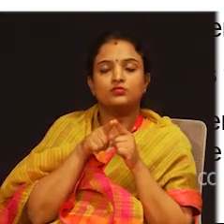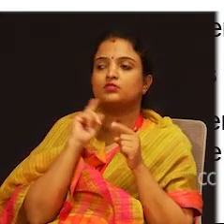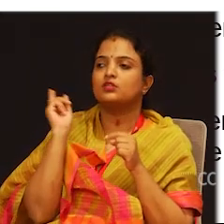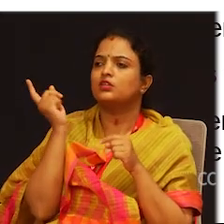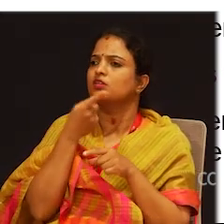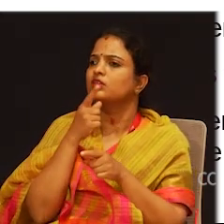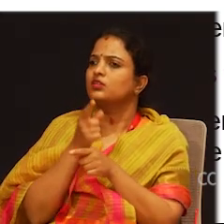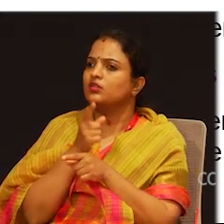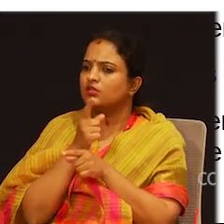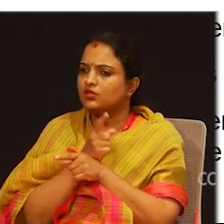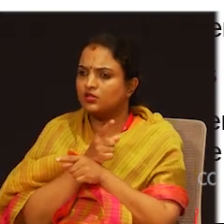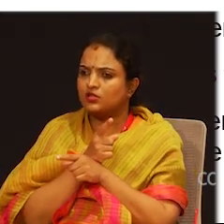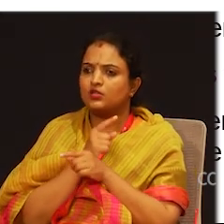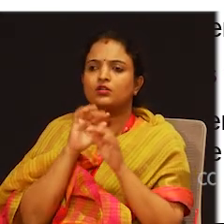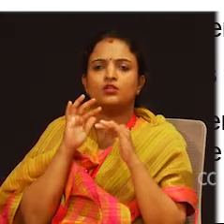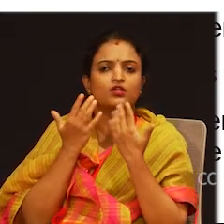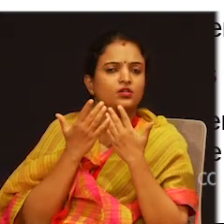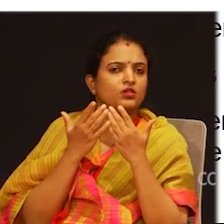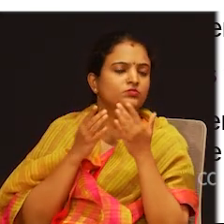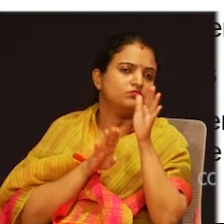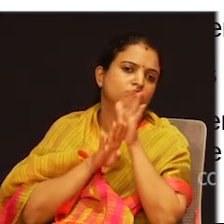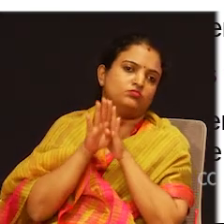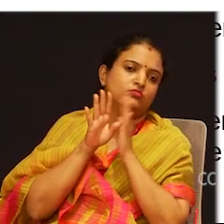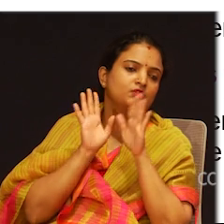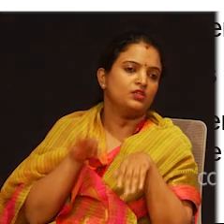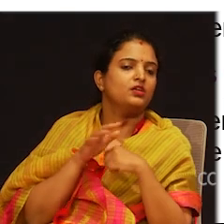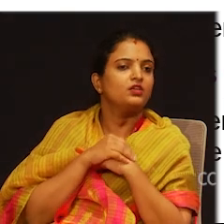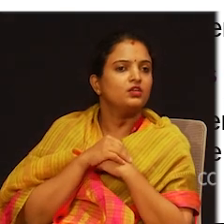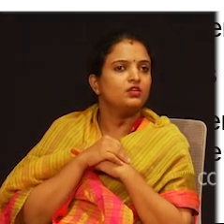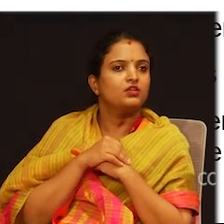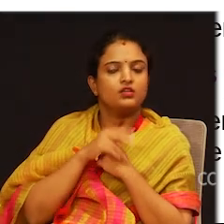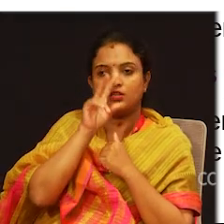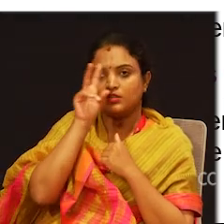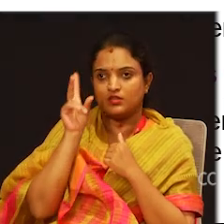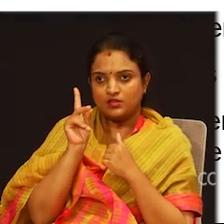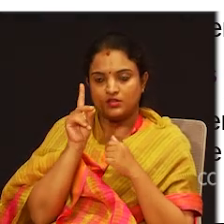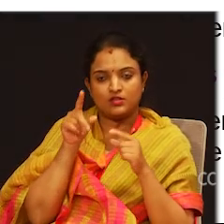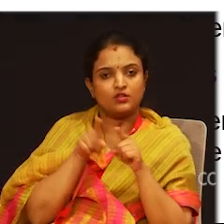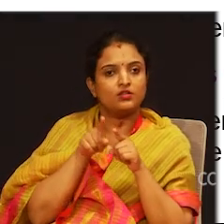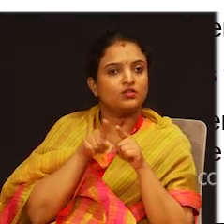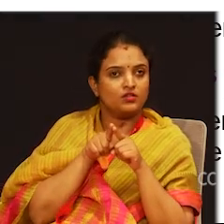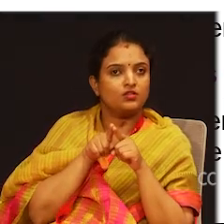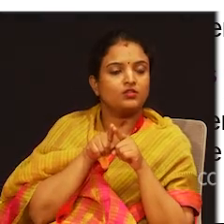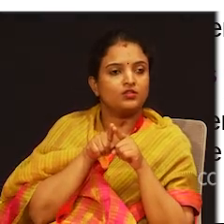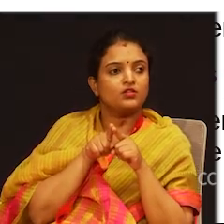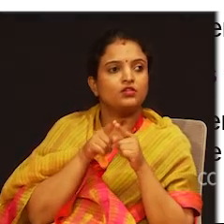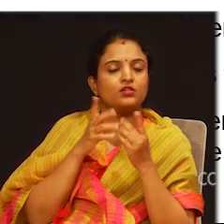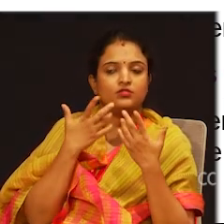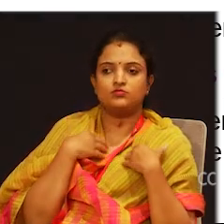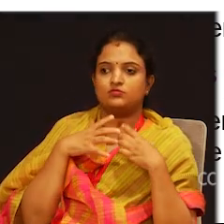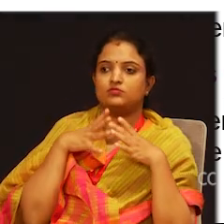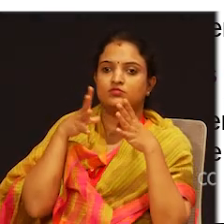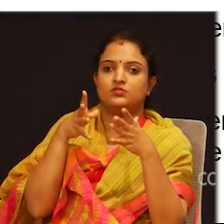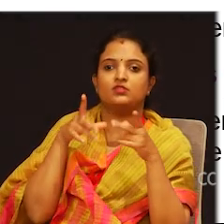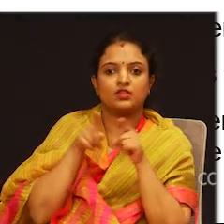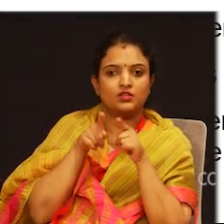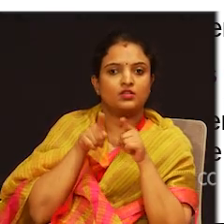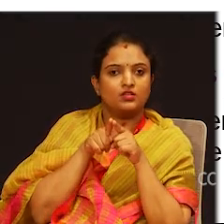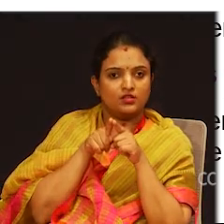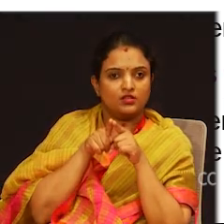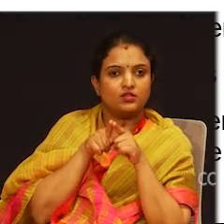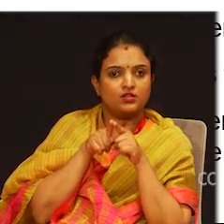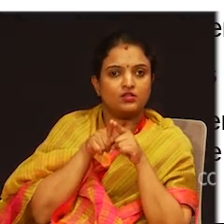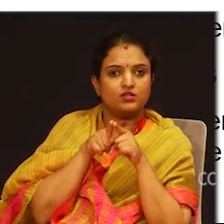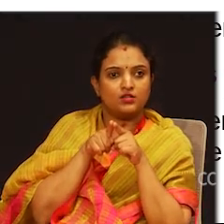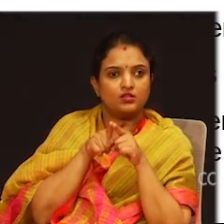teacher wants to improve the performance of every child. The second thing that follows from what we say to them is, and then